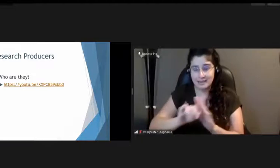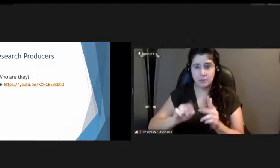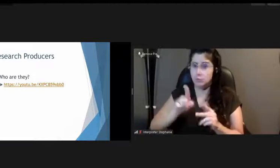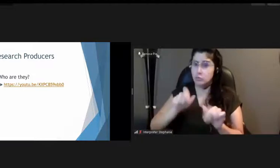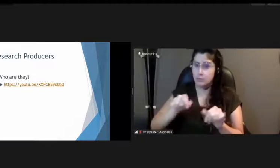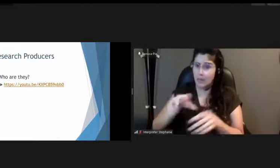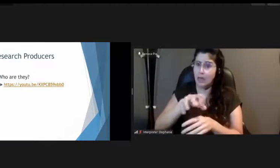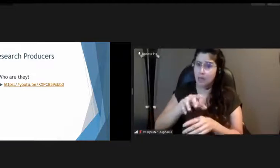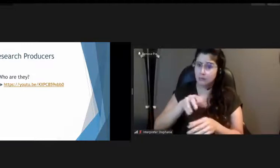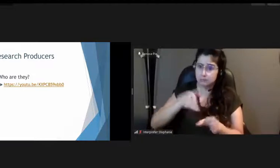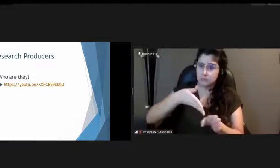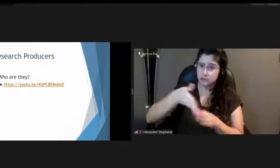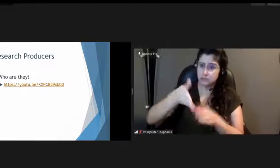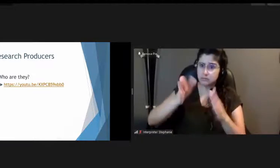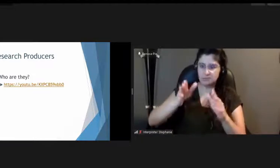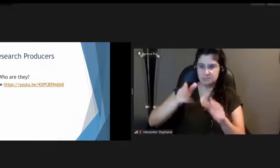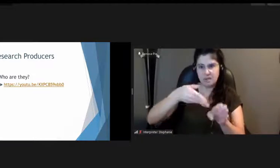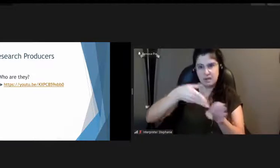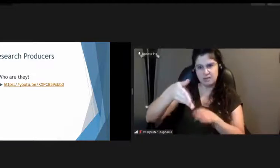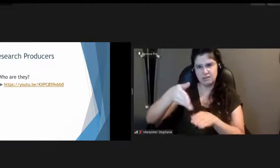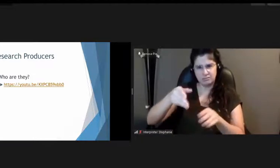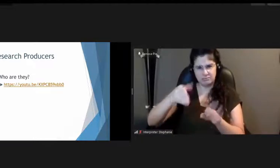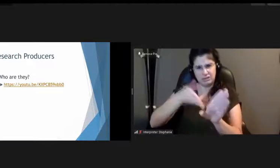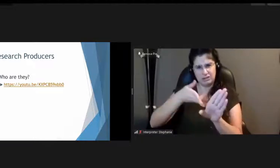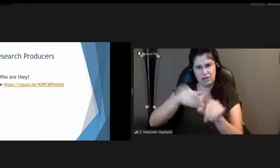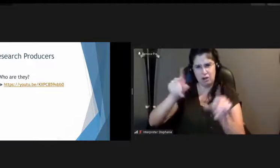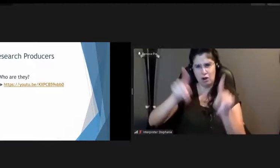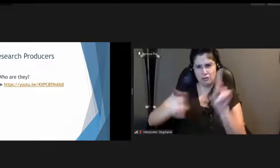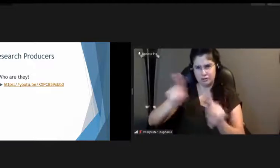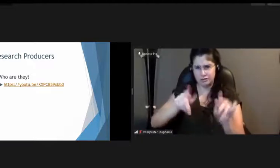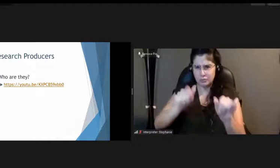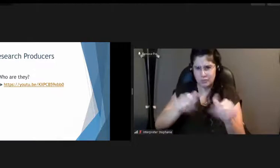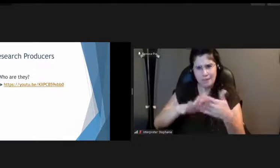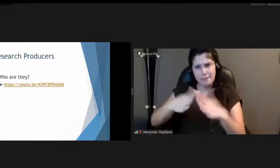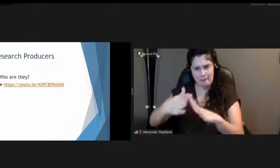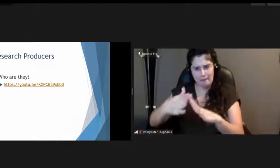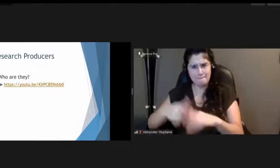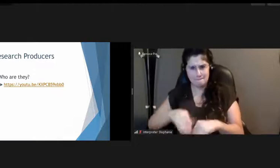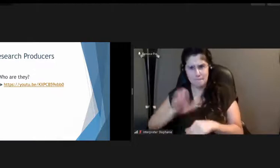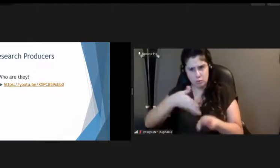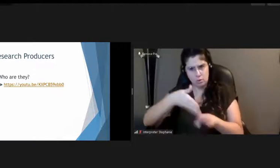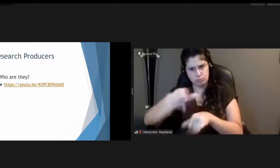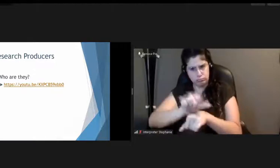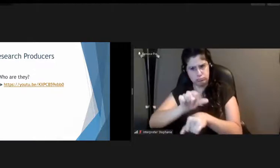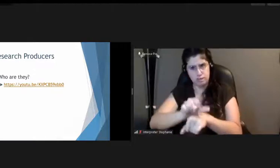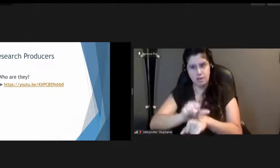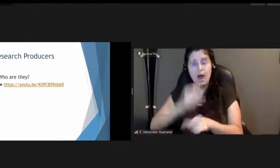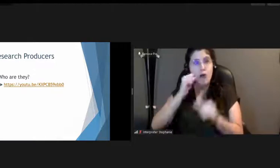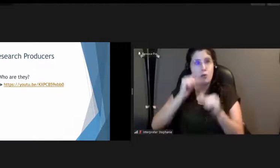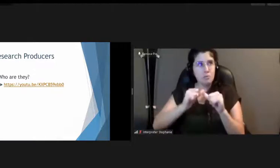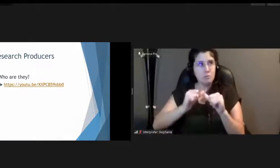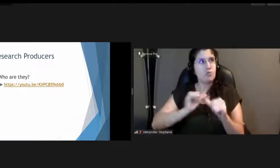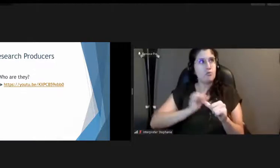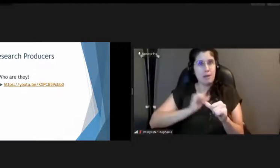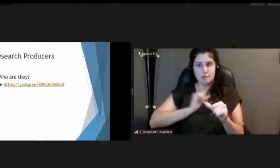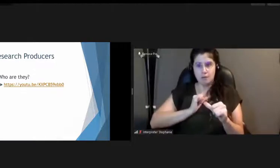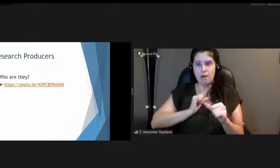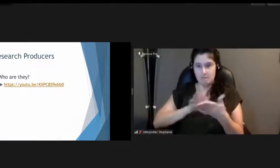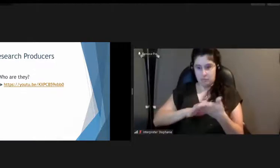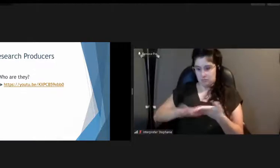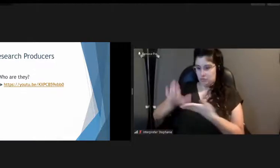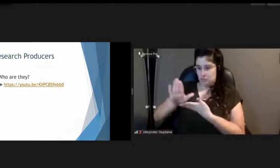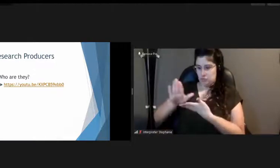here, right? When I learned about psychology, I think I learned about maybe 2 women psychologists